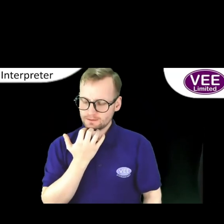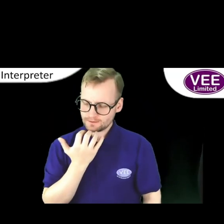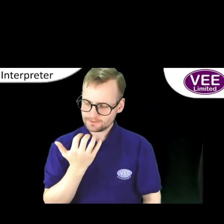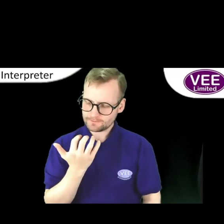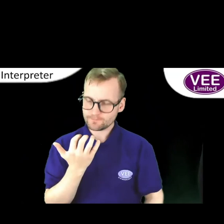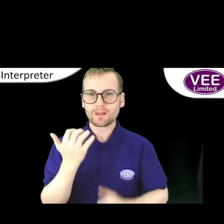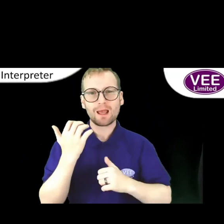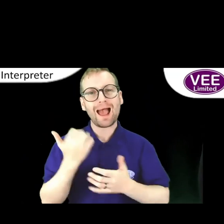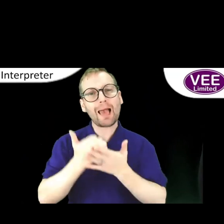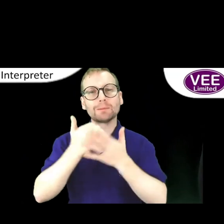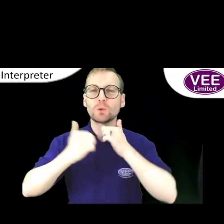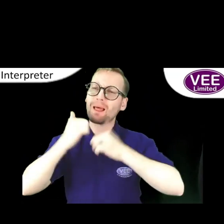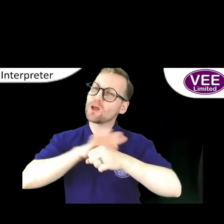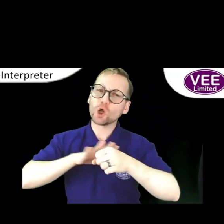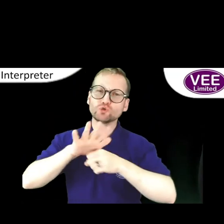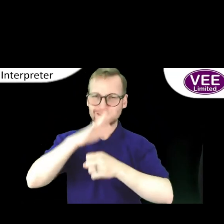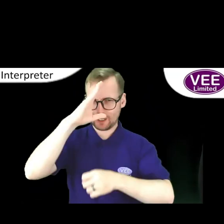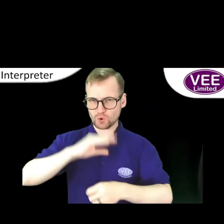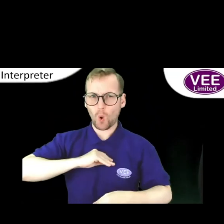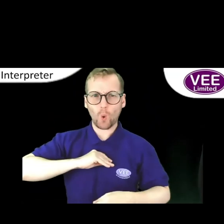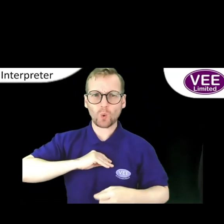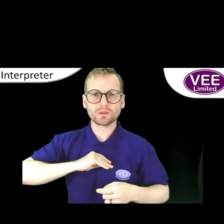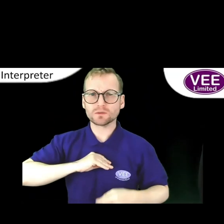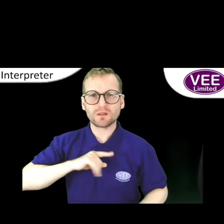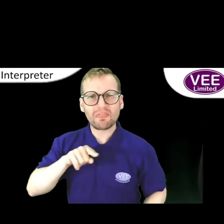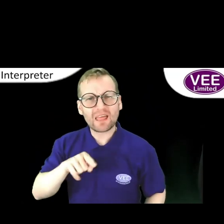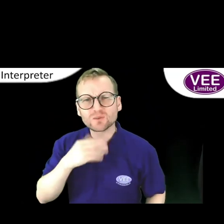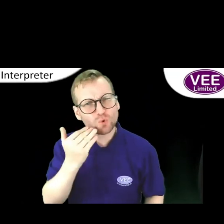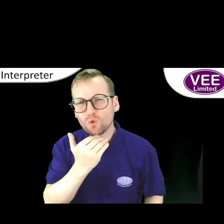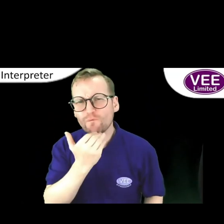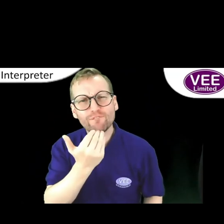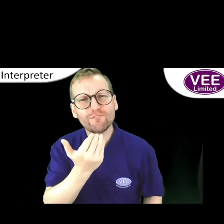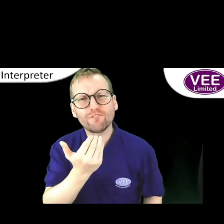country. Now I'm told that's not enough.